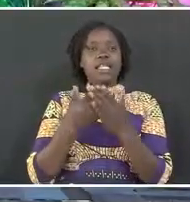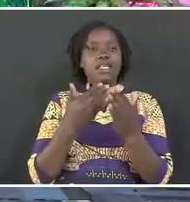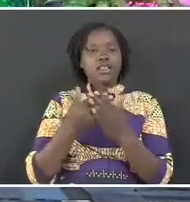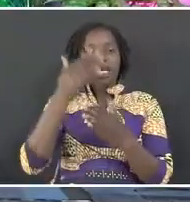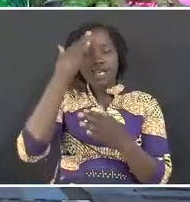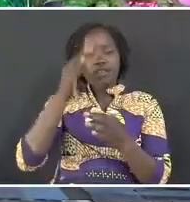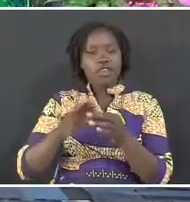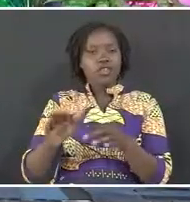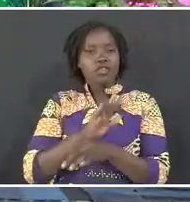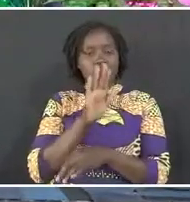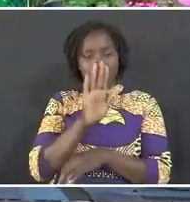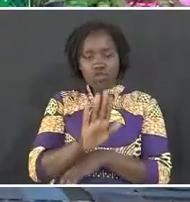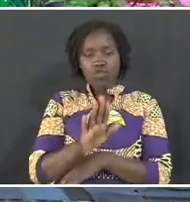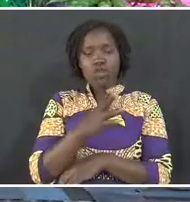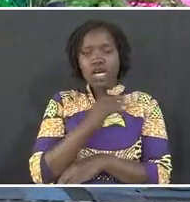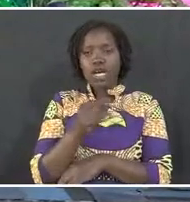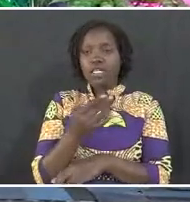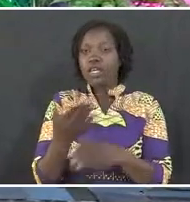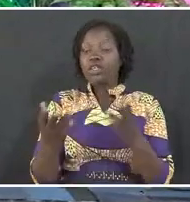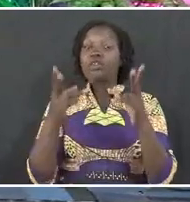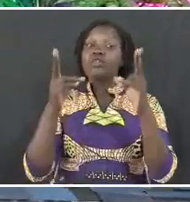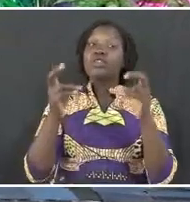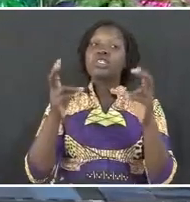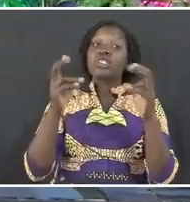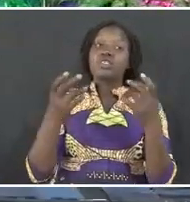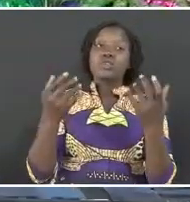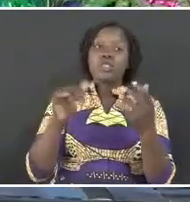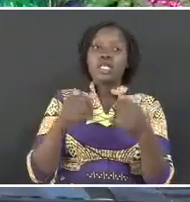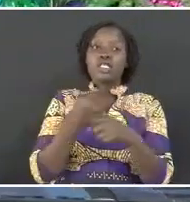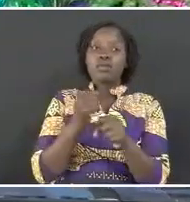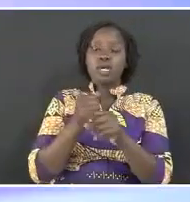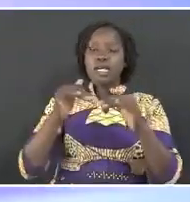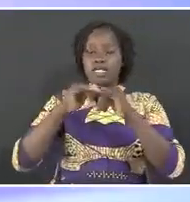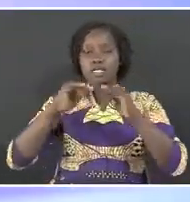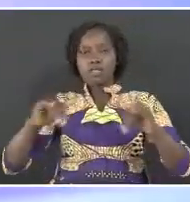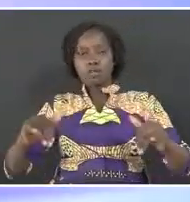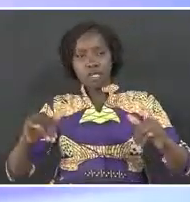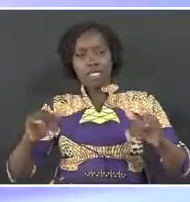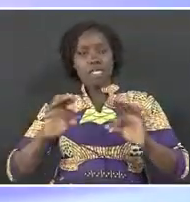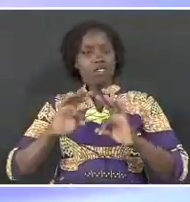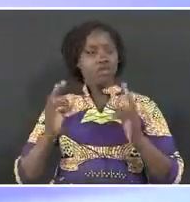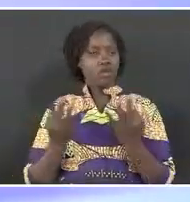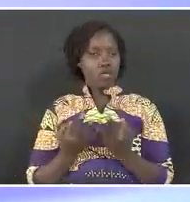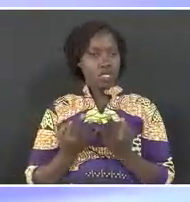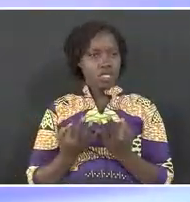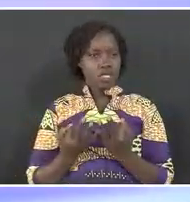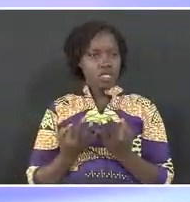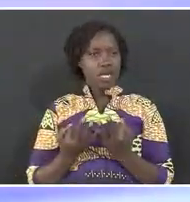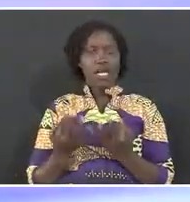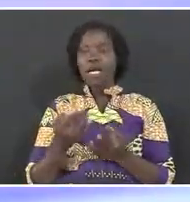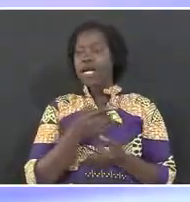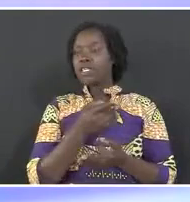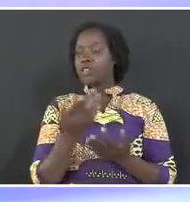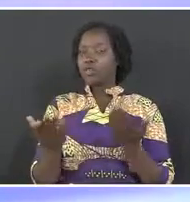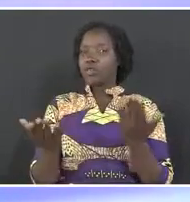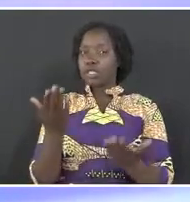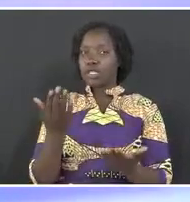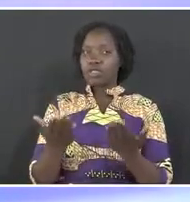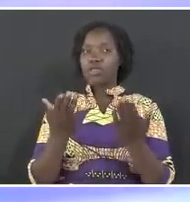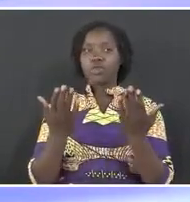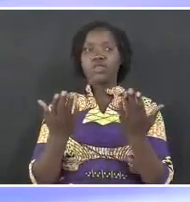you. And those are the issues that make us separate as families, and those are the issues,